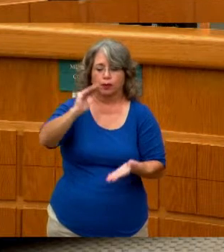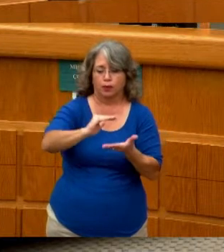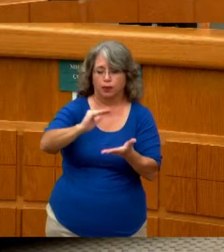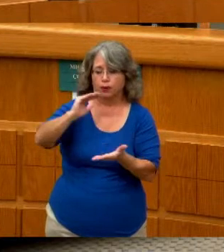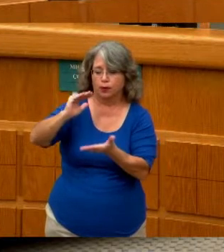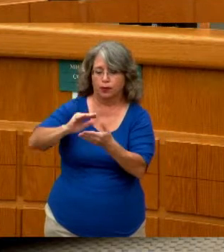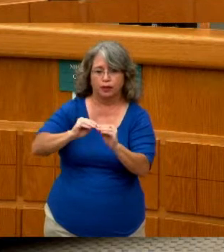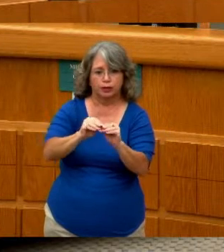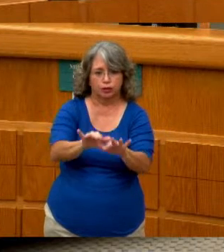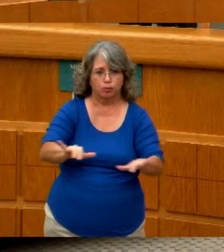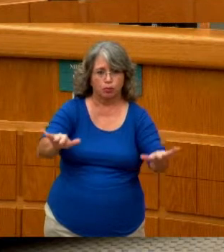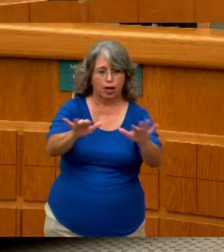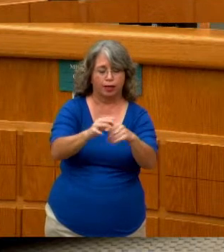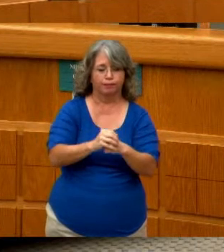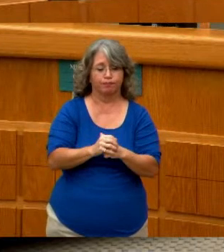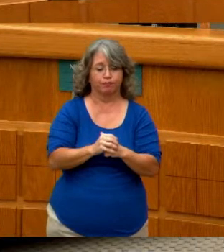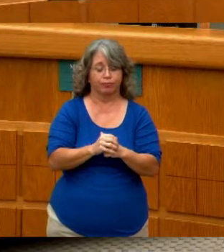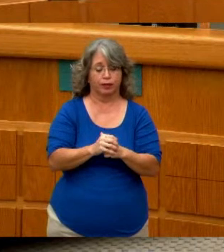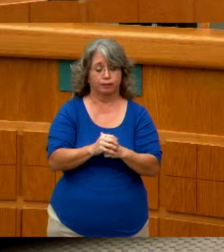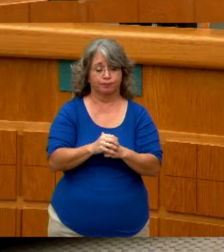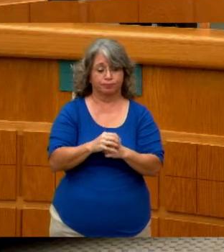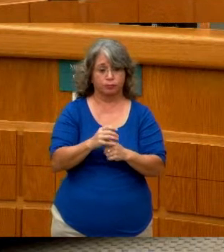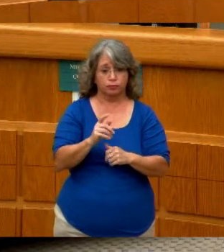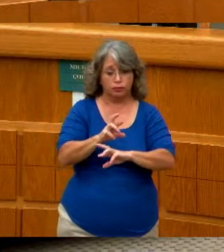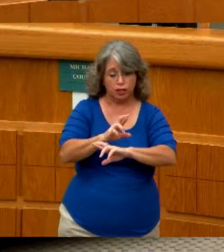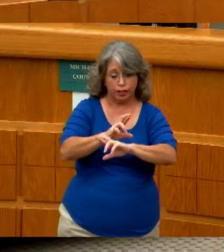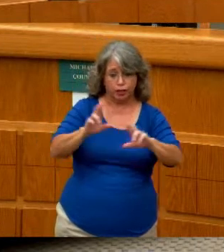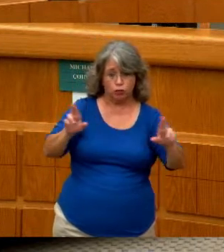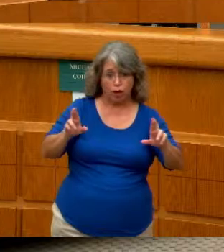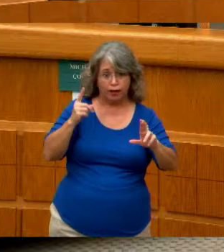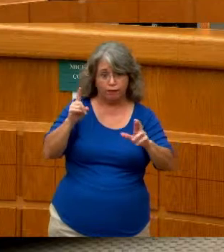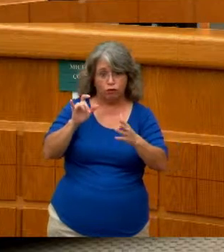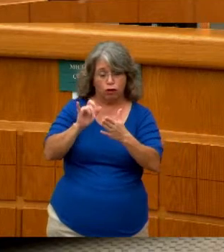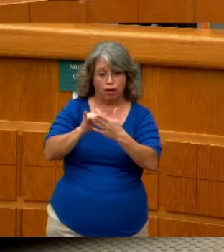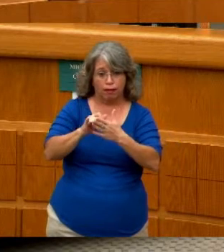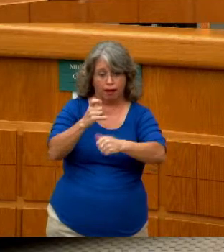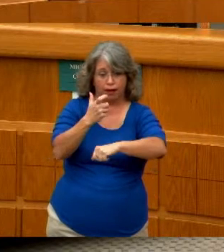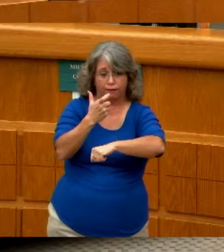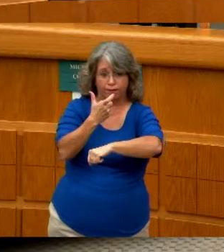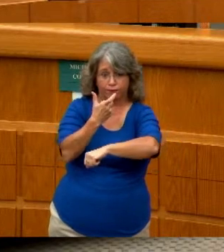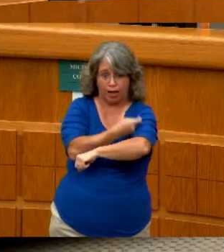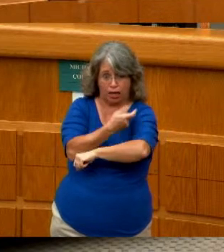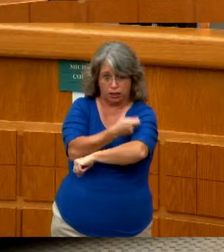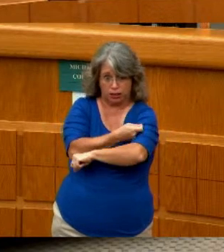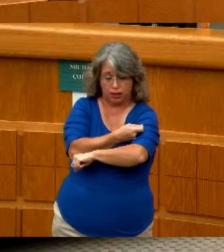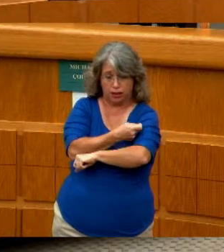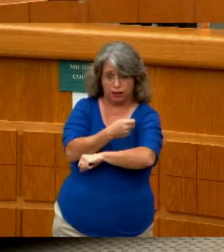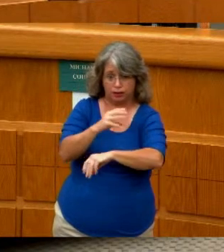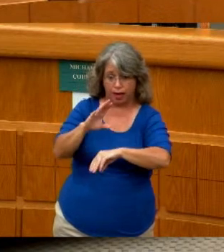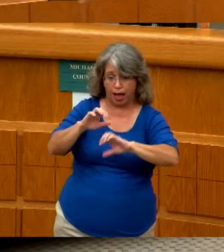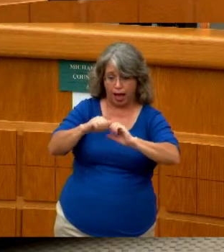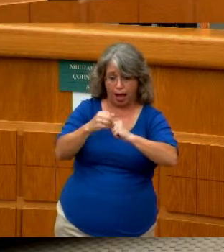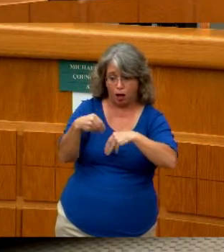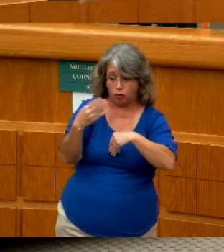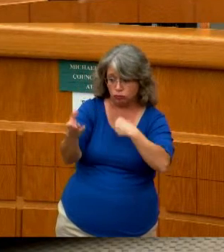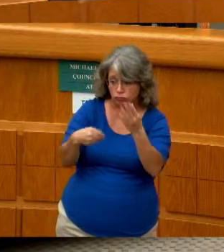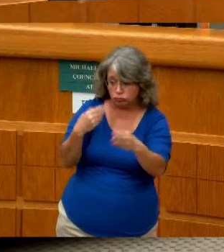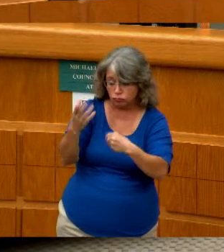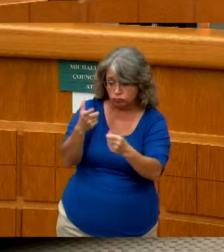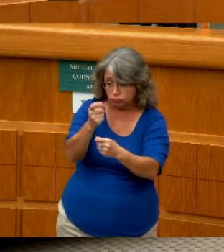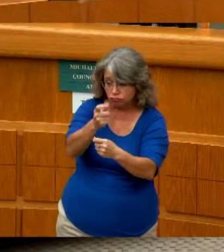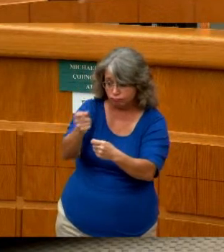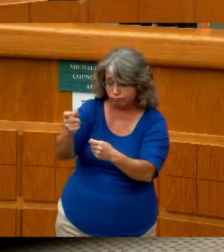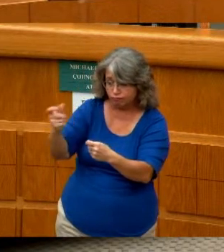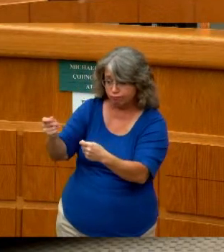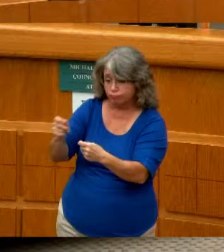to lessen the spread of COVID-19 in our community. In preparation for mass COVID-19 vaccine efforts, the Department